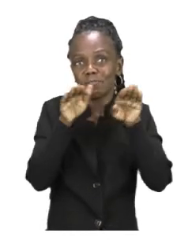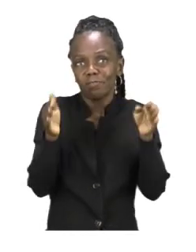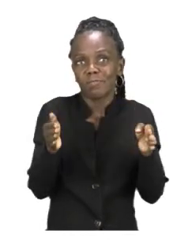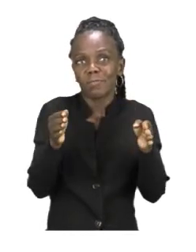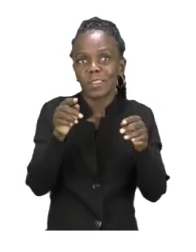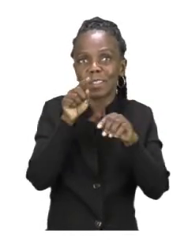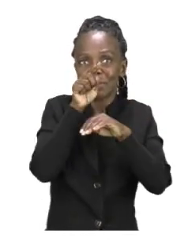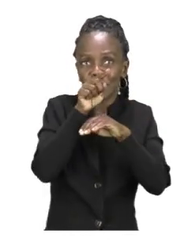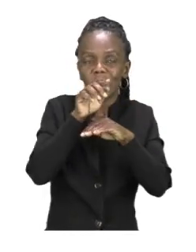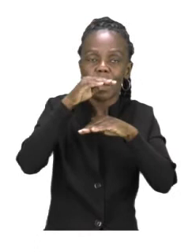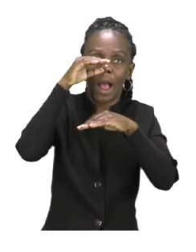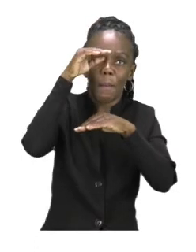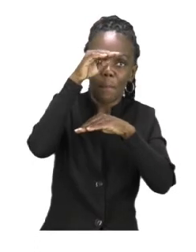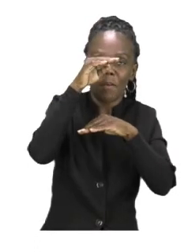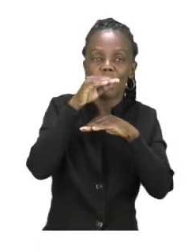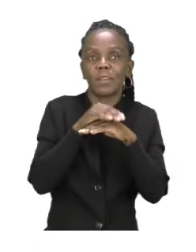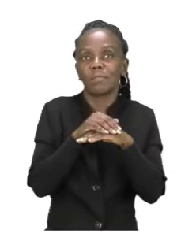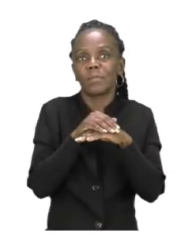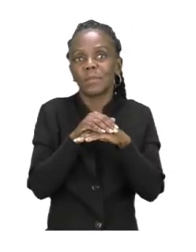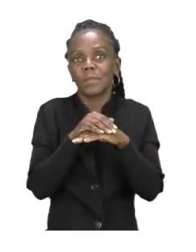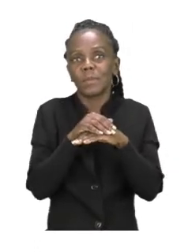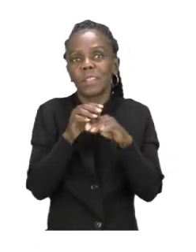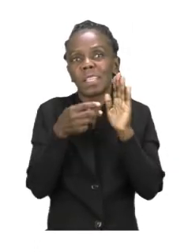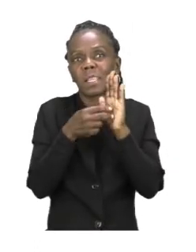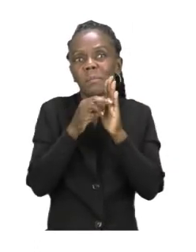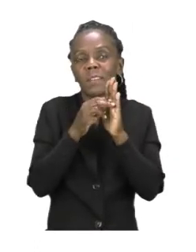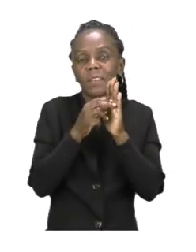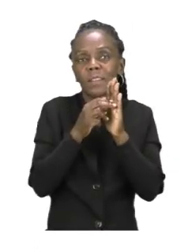table. So that means we are going to circle the word